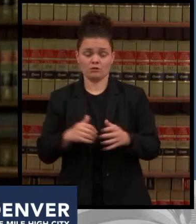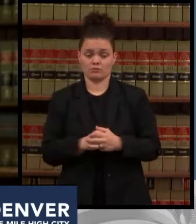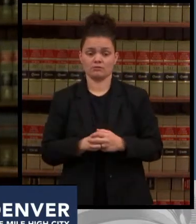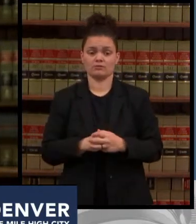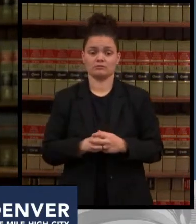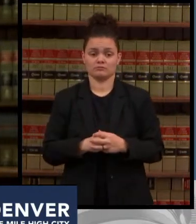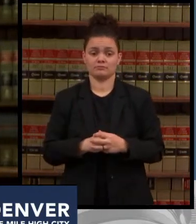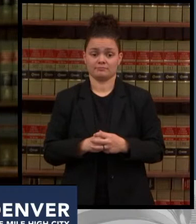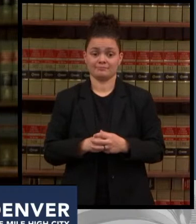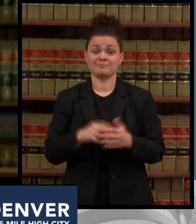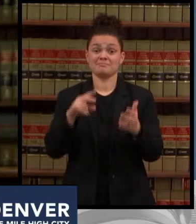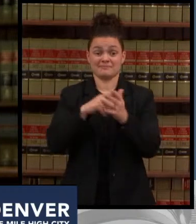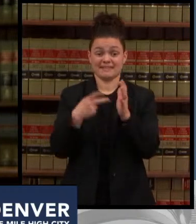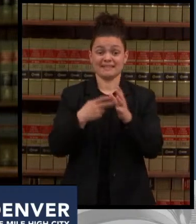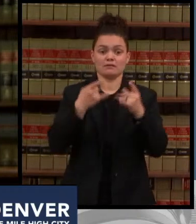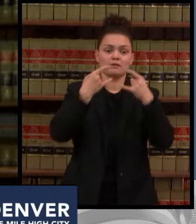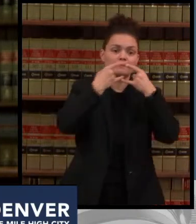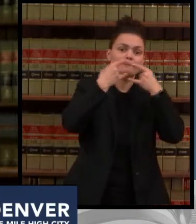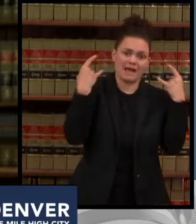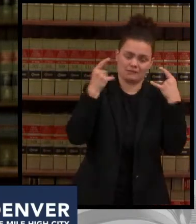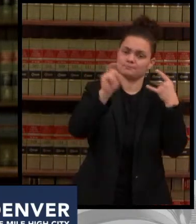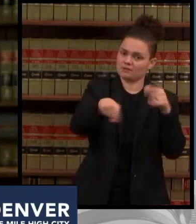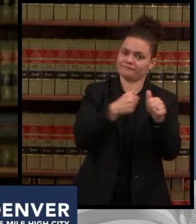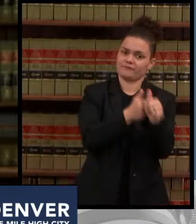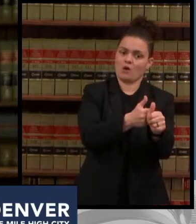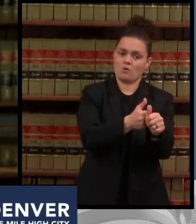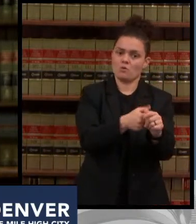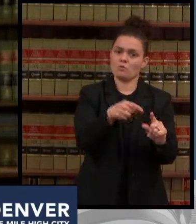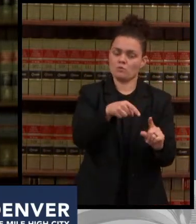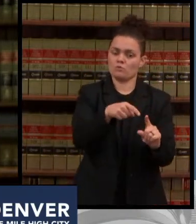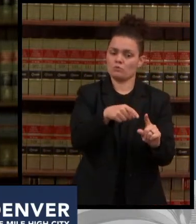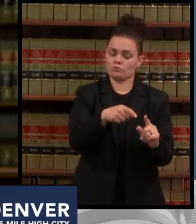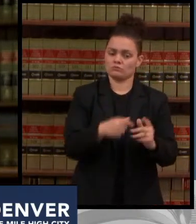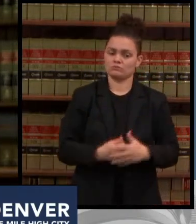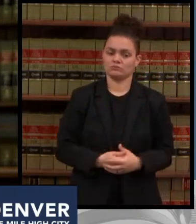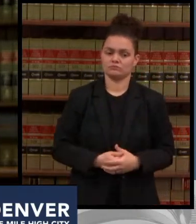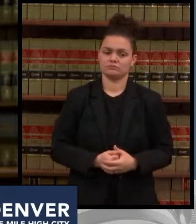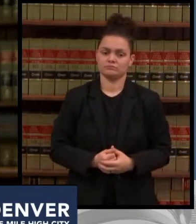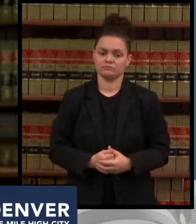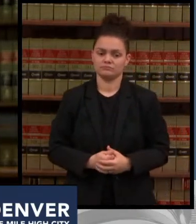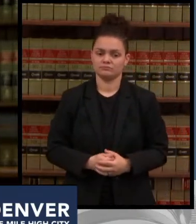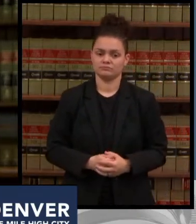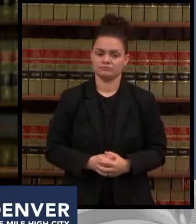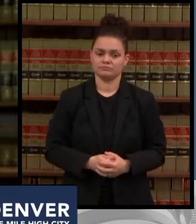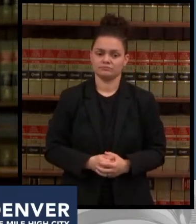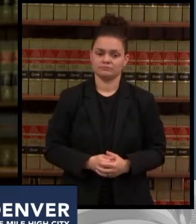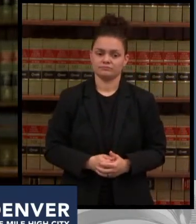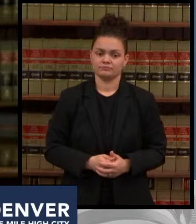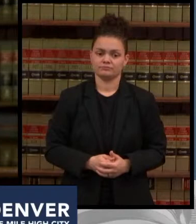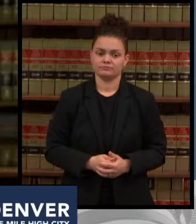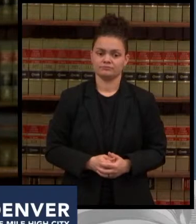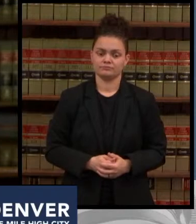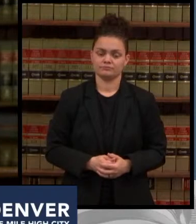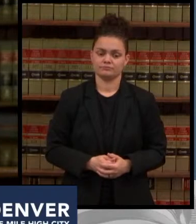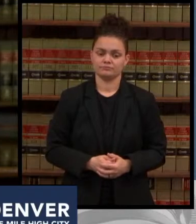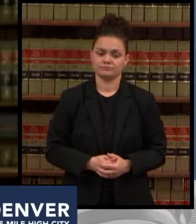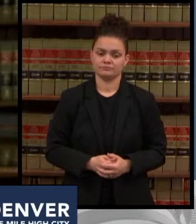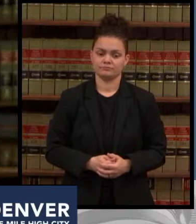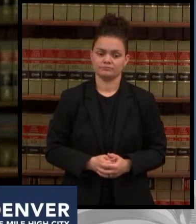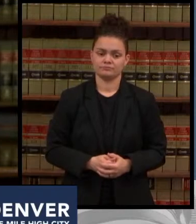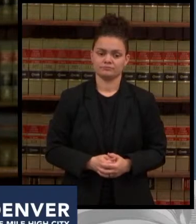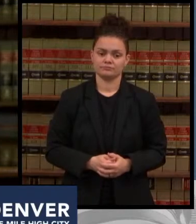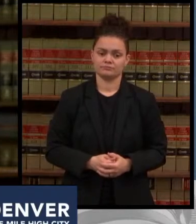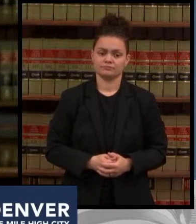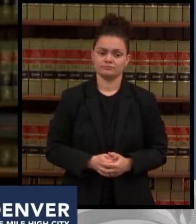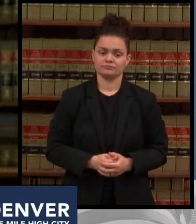equation seriously. There will not be public health folks knocking on doors of bars or police